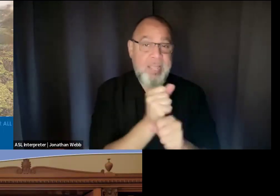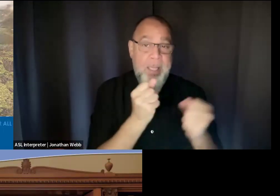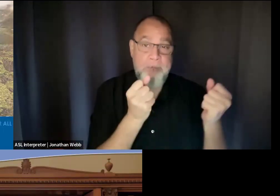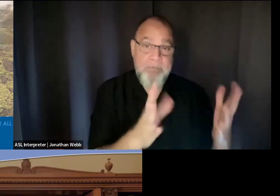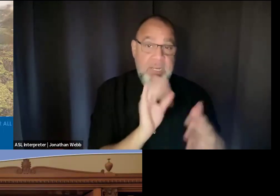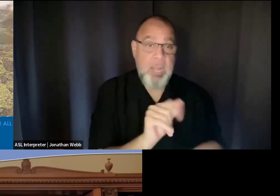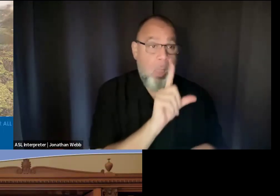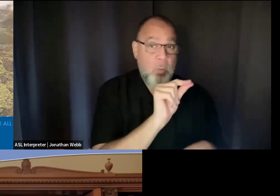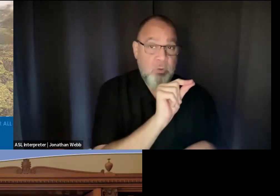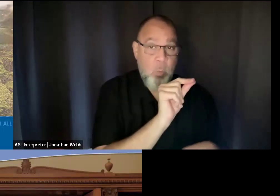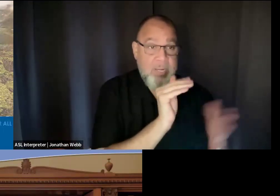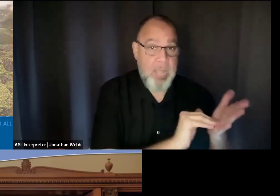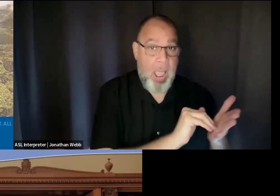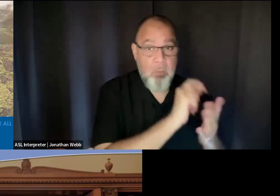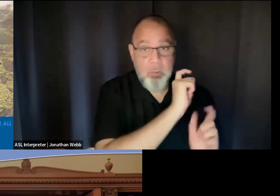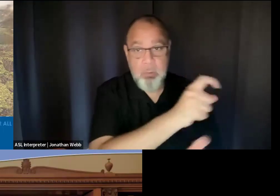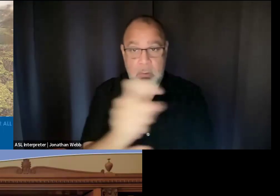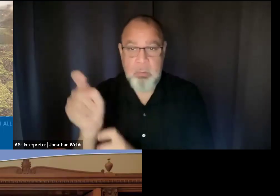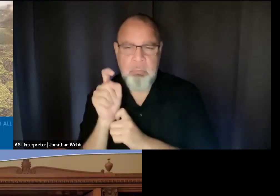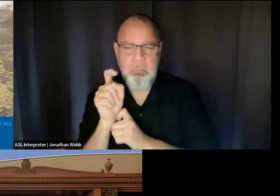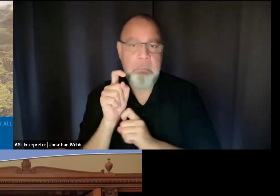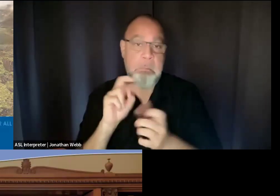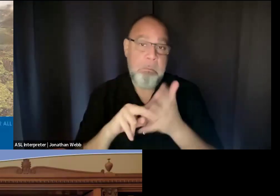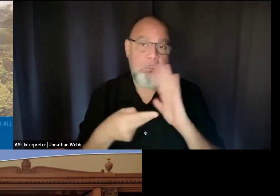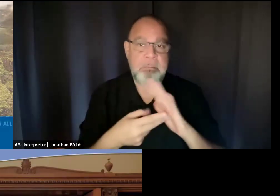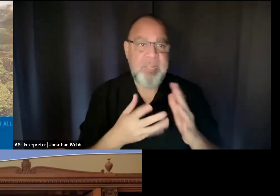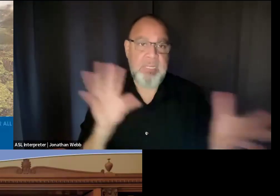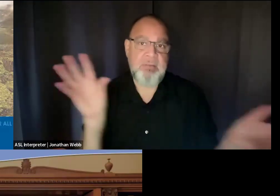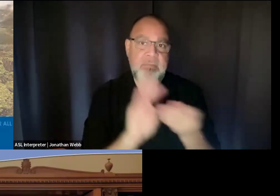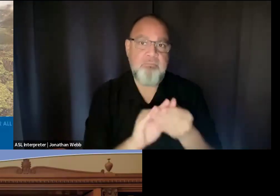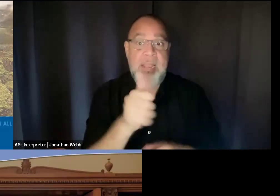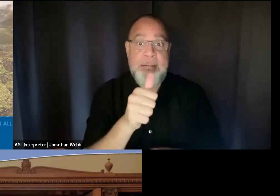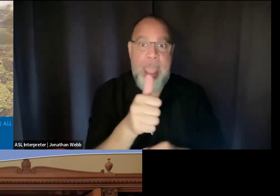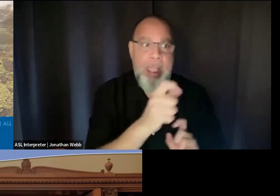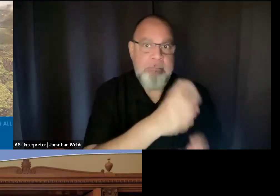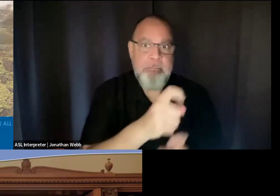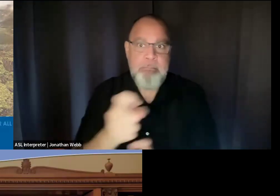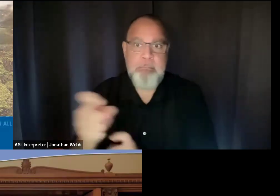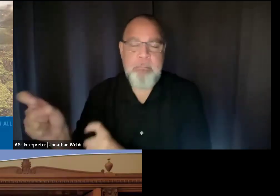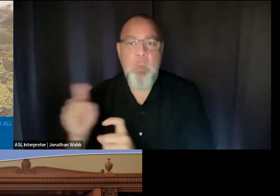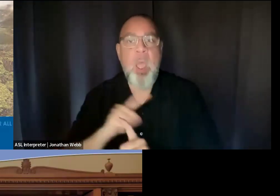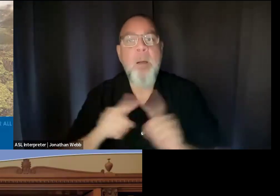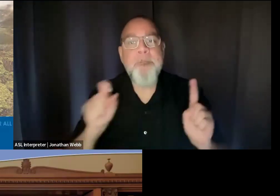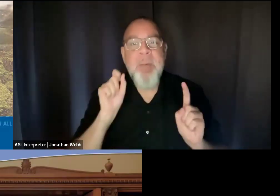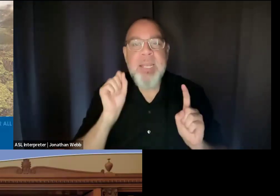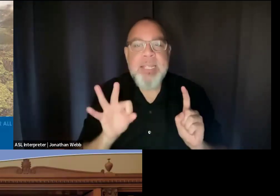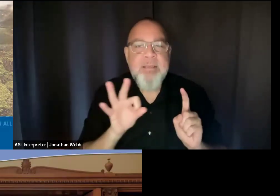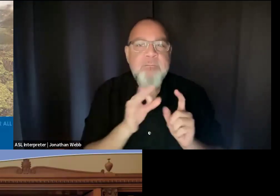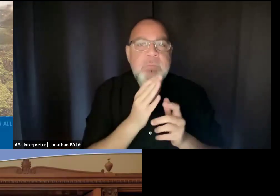the minimum is 5. So if folks have smaller ideas, we might be able to spread it around a bit more. But I hope that gives you an idea of the